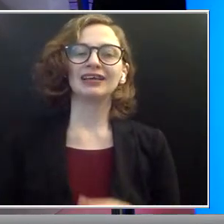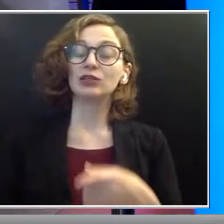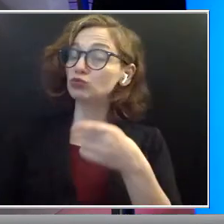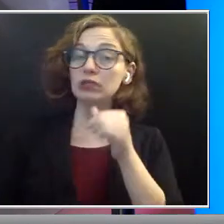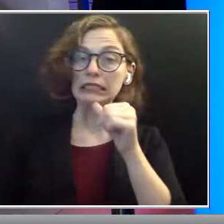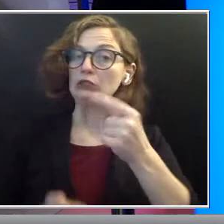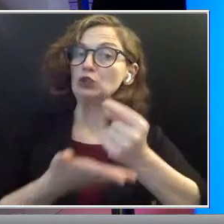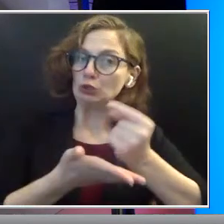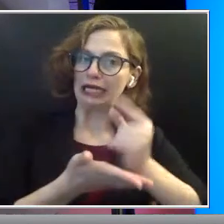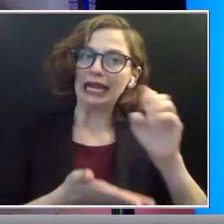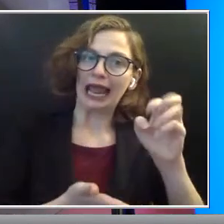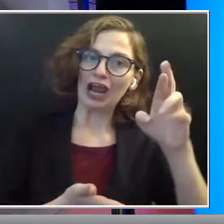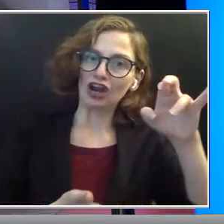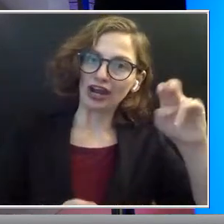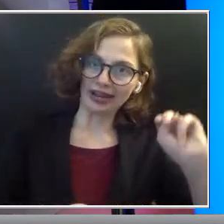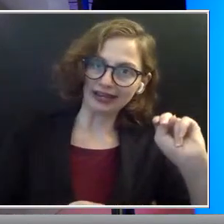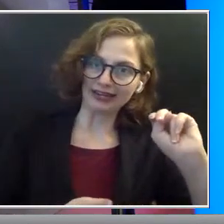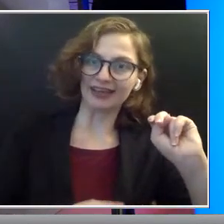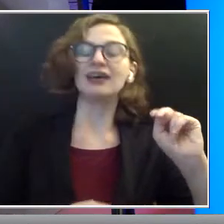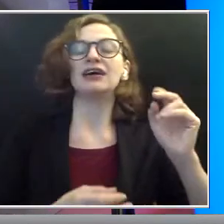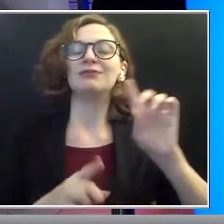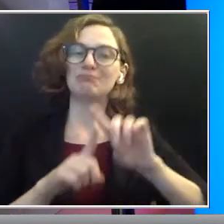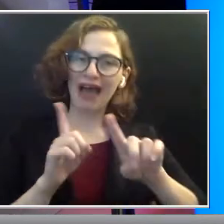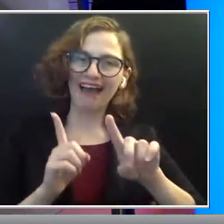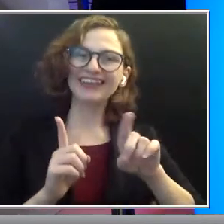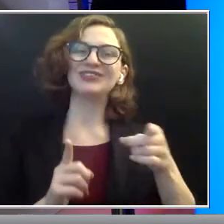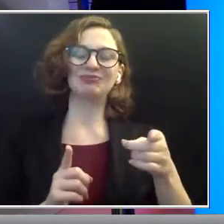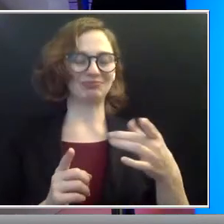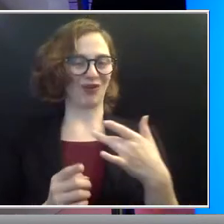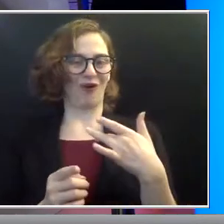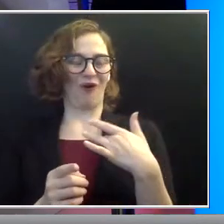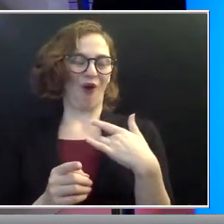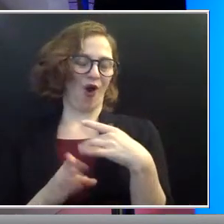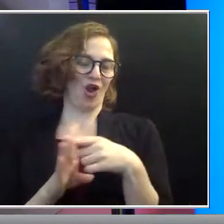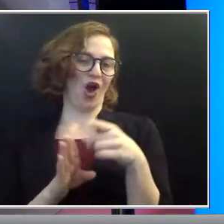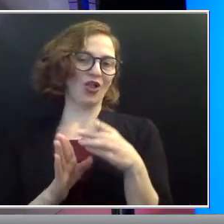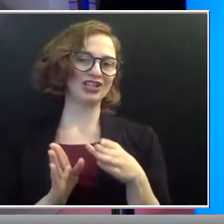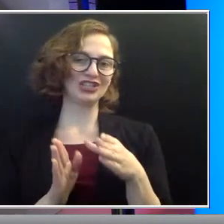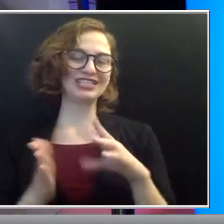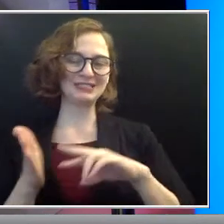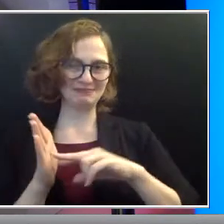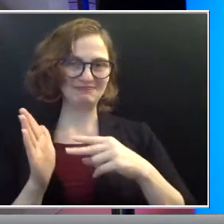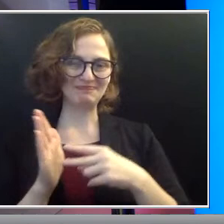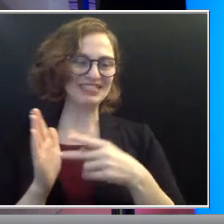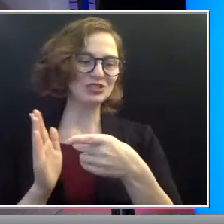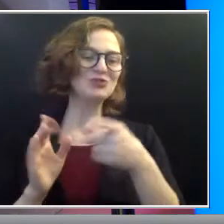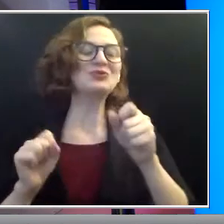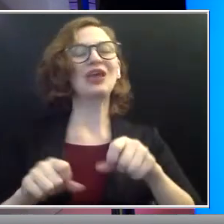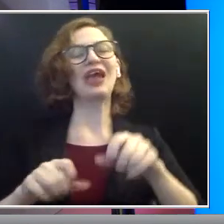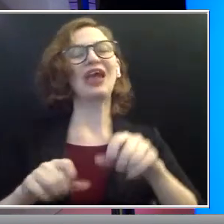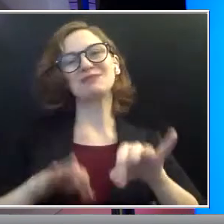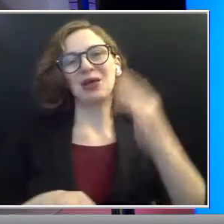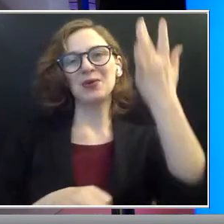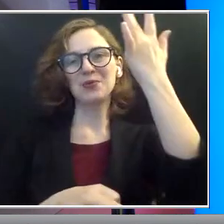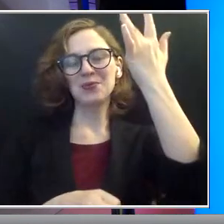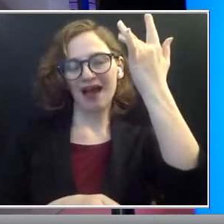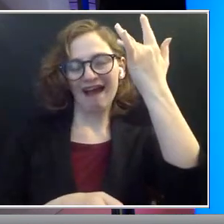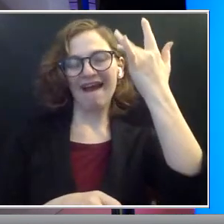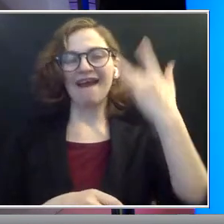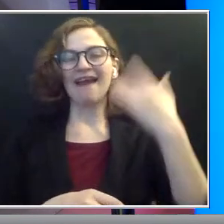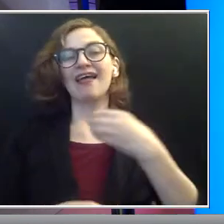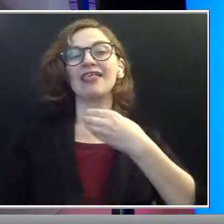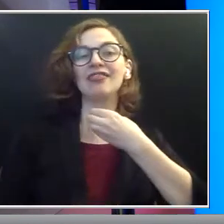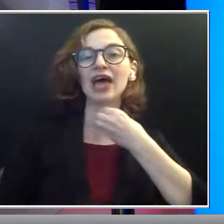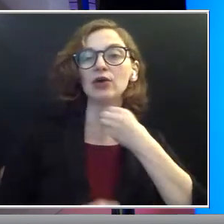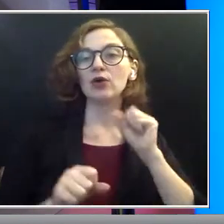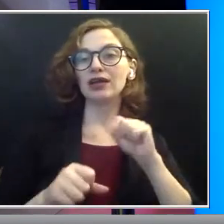so of course you're a heart expert, but you're here to help us understand why there are concerns about the heart for some thyroid patients.